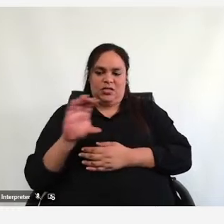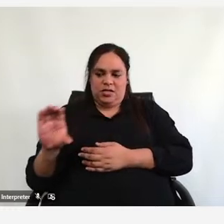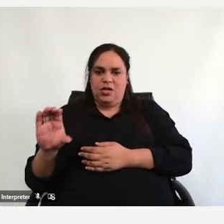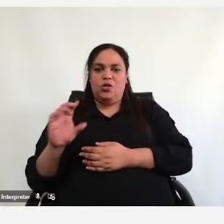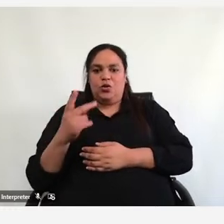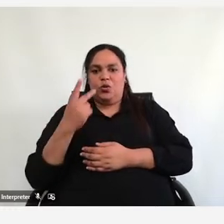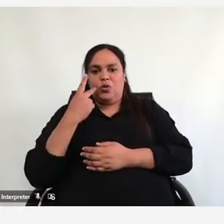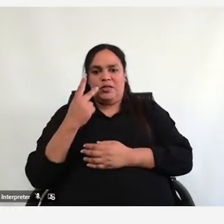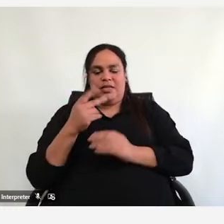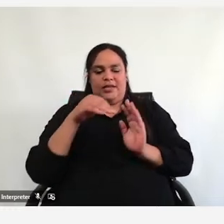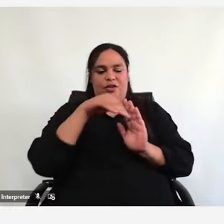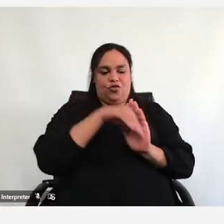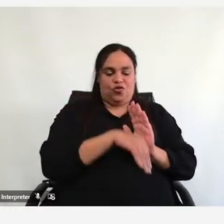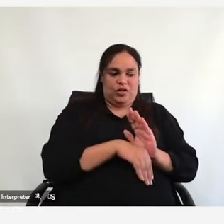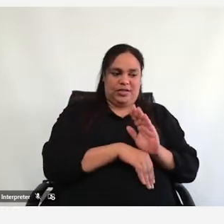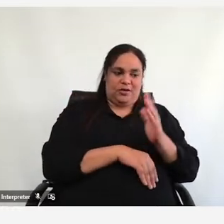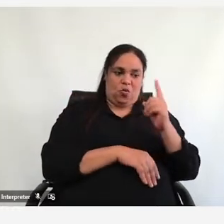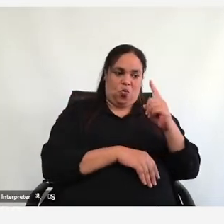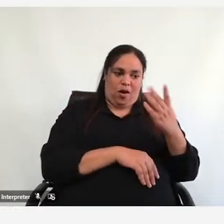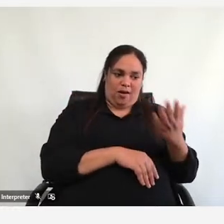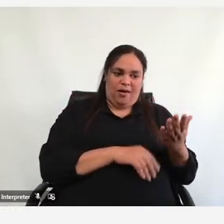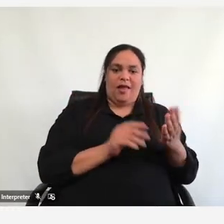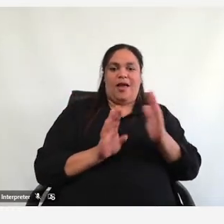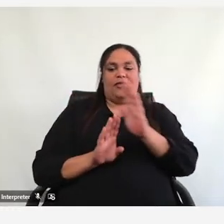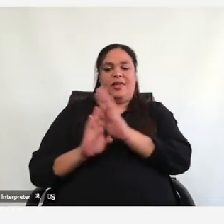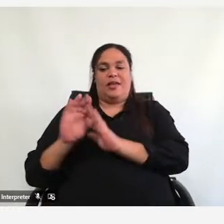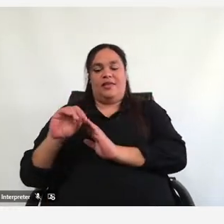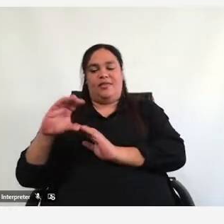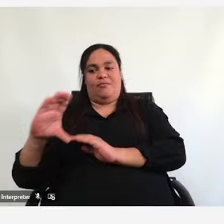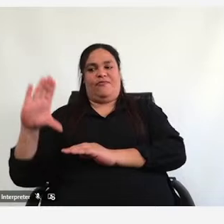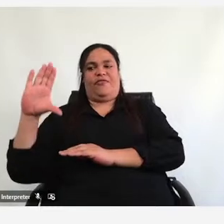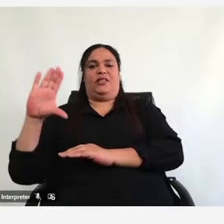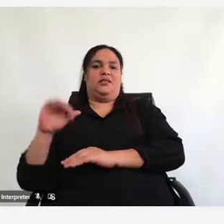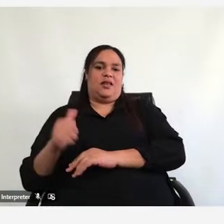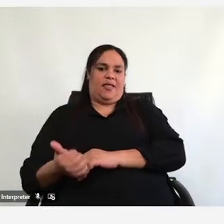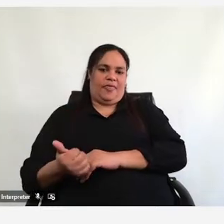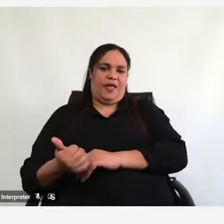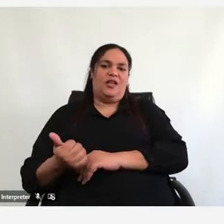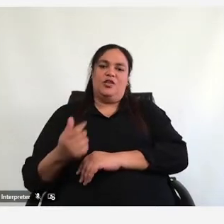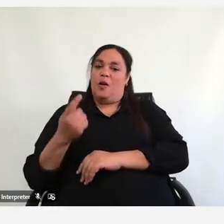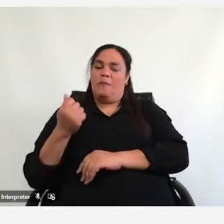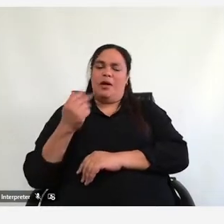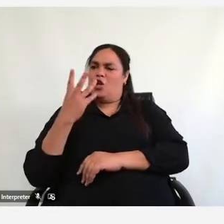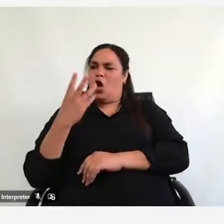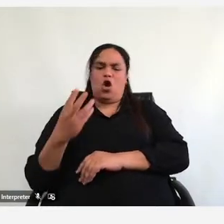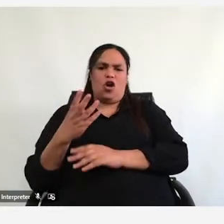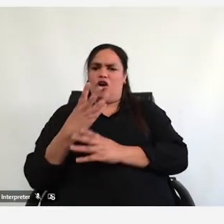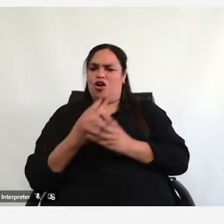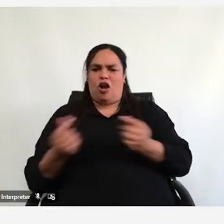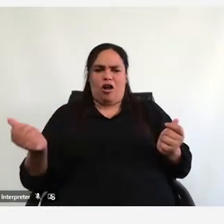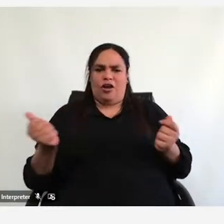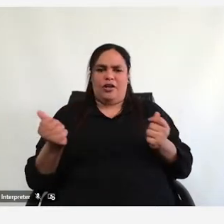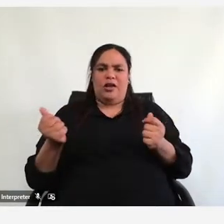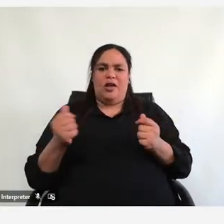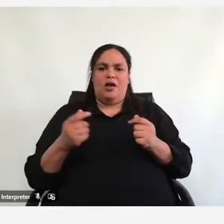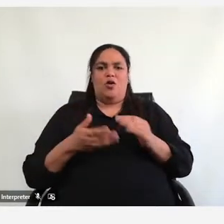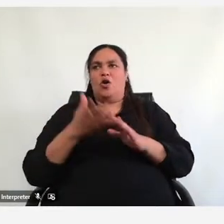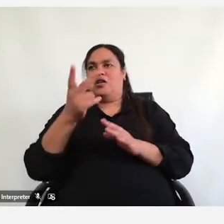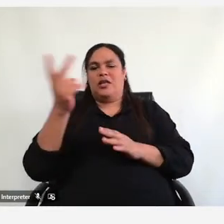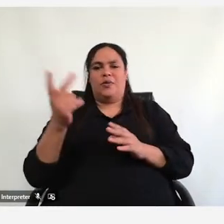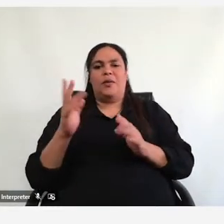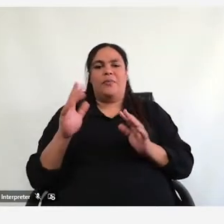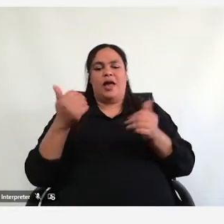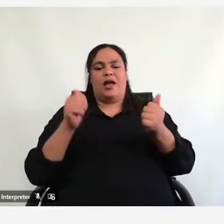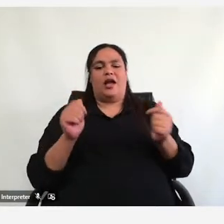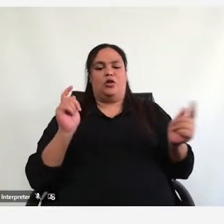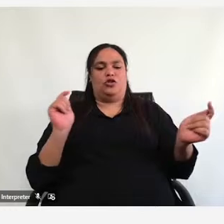a decrease on the one hand, and you're going to see an increase in the other hand. So the money is not gone. The money isn't going somewhere else. It is an accounting